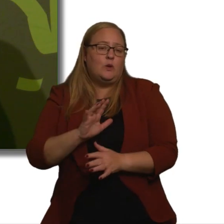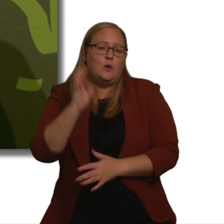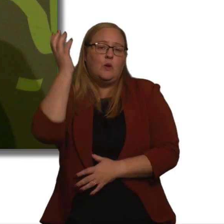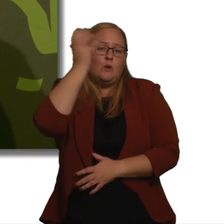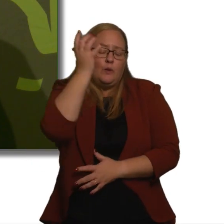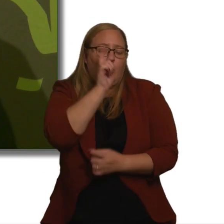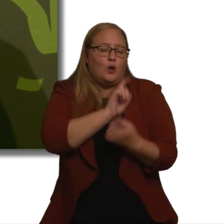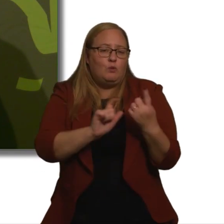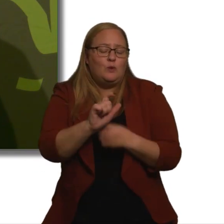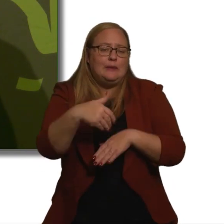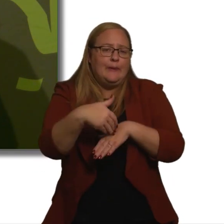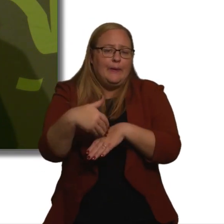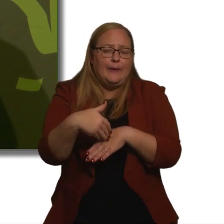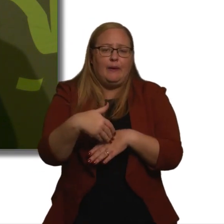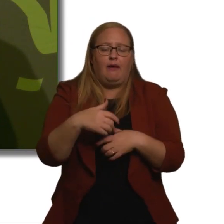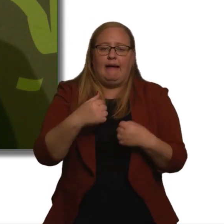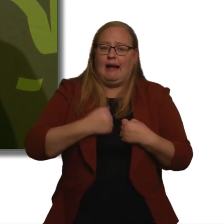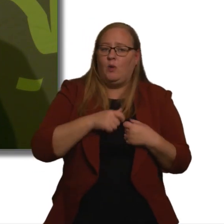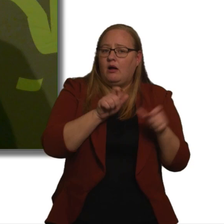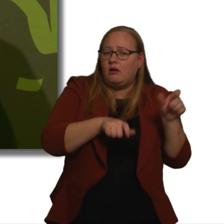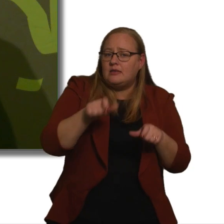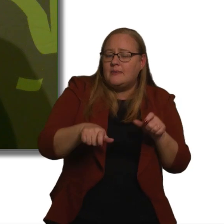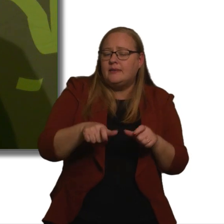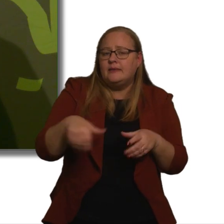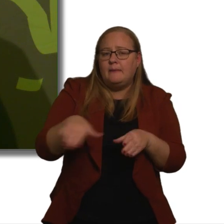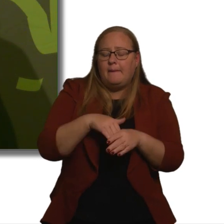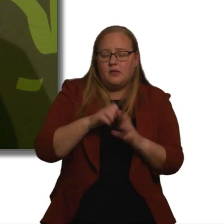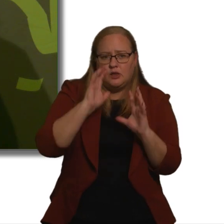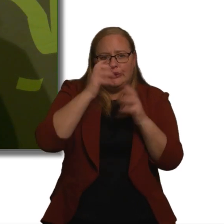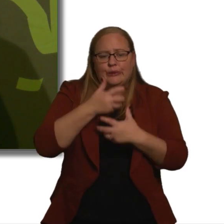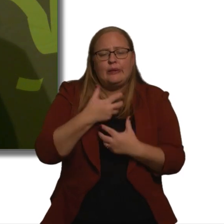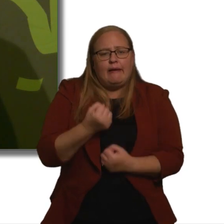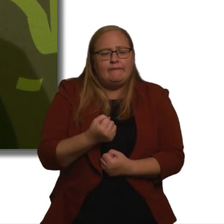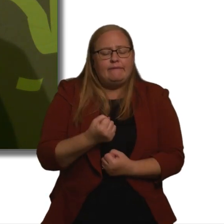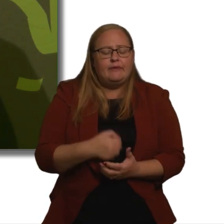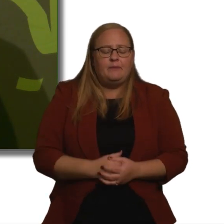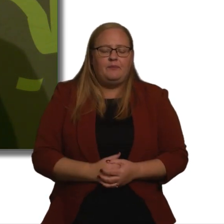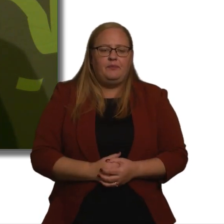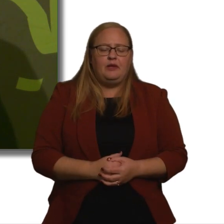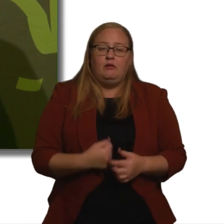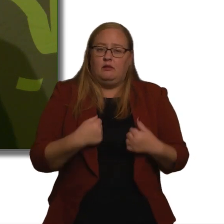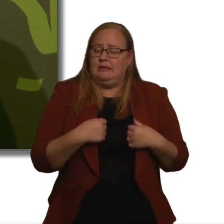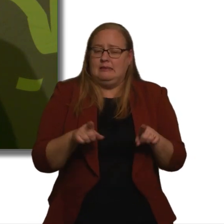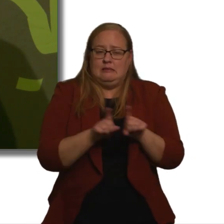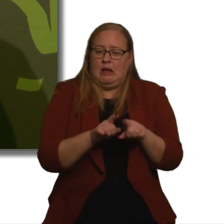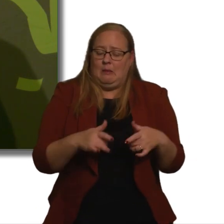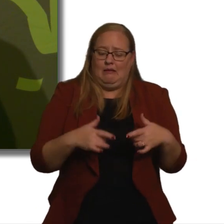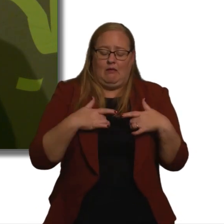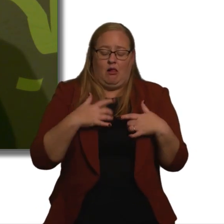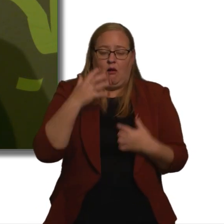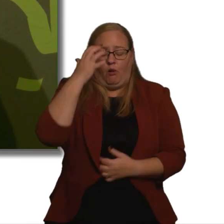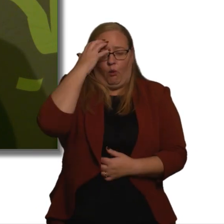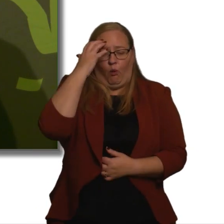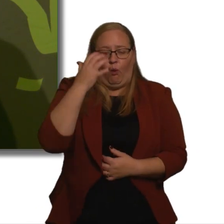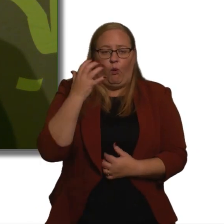and concern our members and customers. Like many of you, I've been very distressed by the news